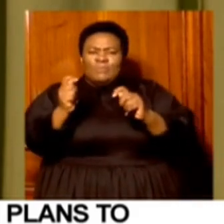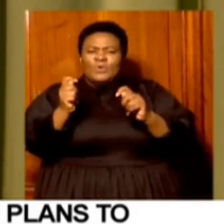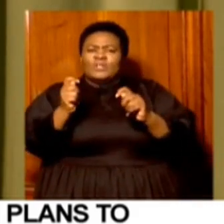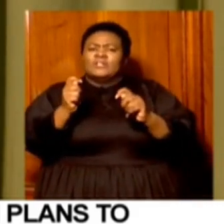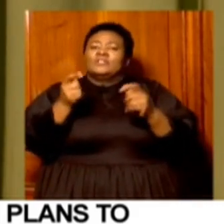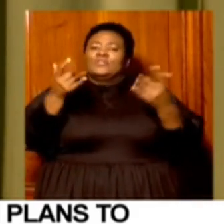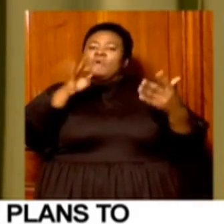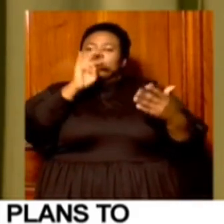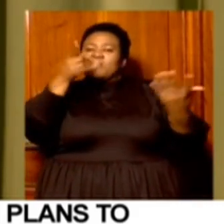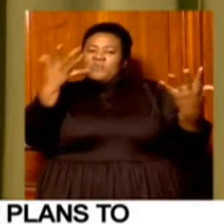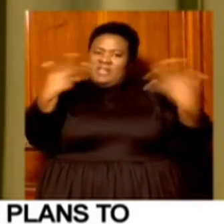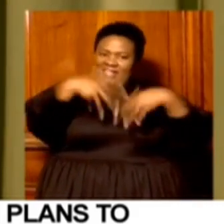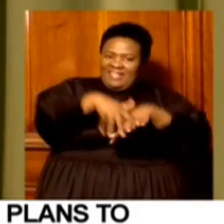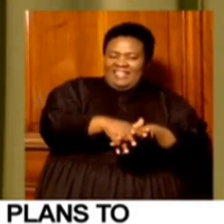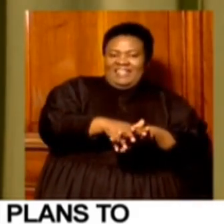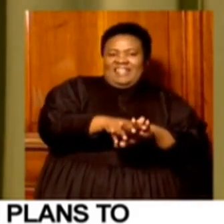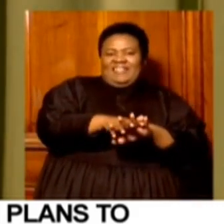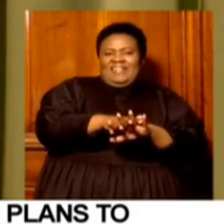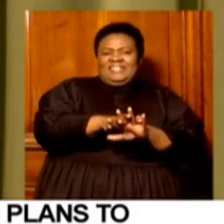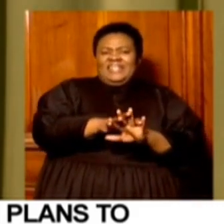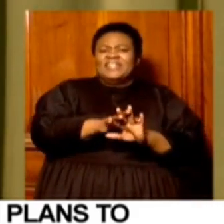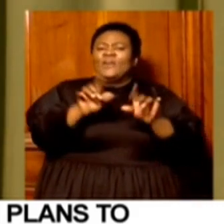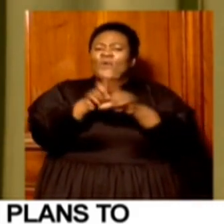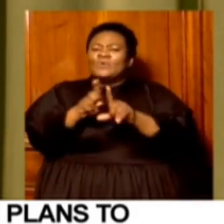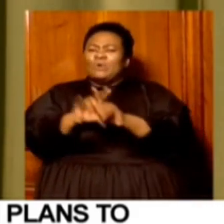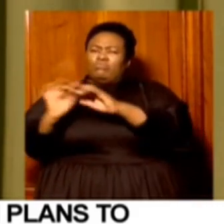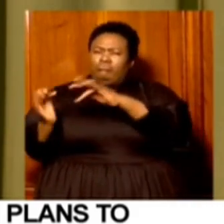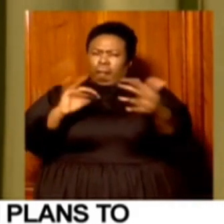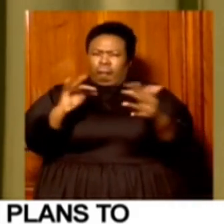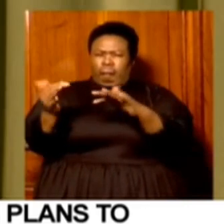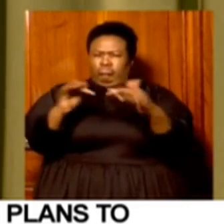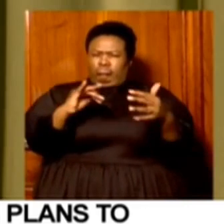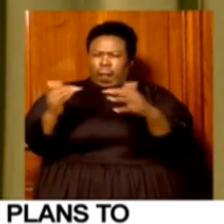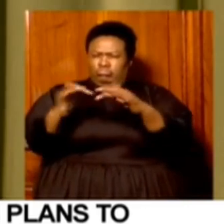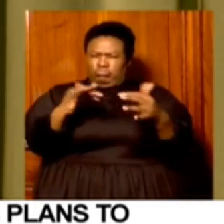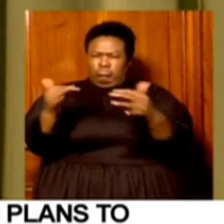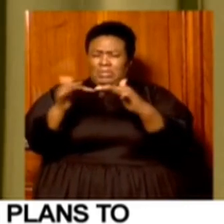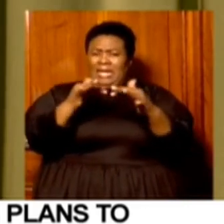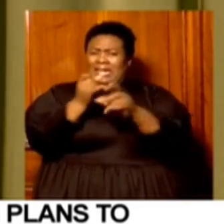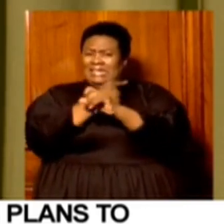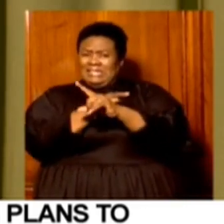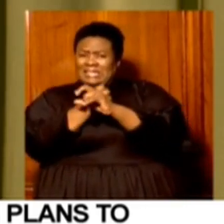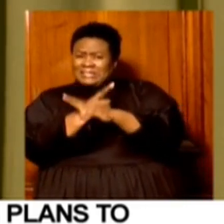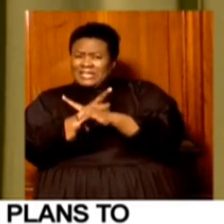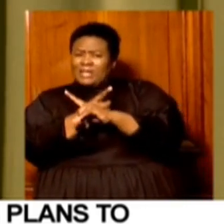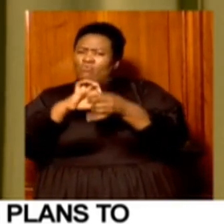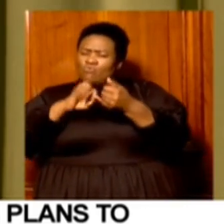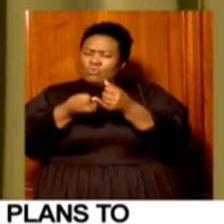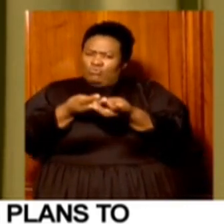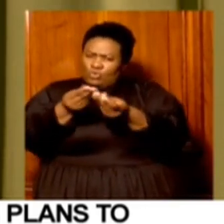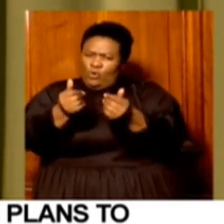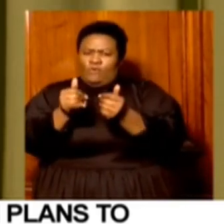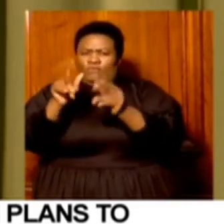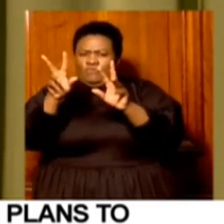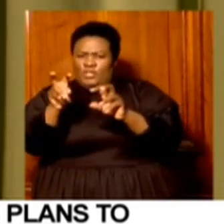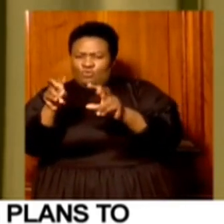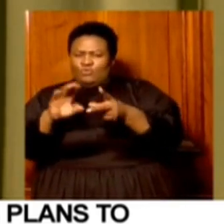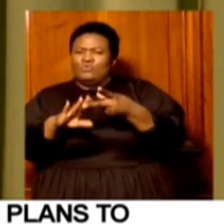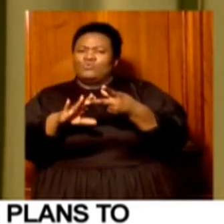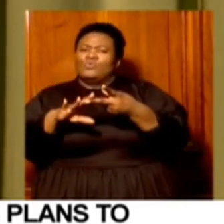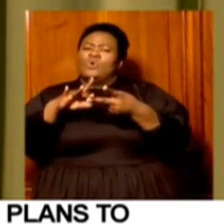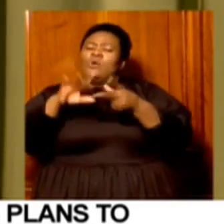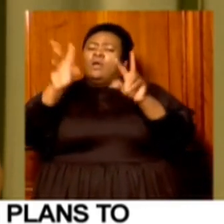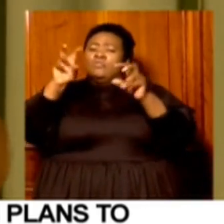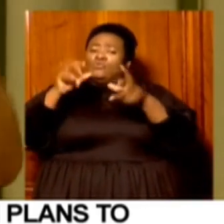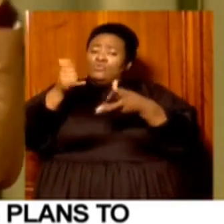of warfare in the taxi industry, fighting over routes, addressing issues of the subsidy, to